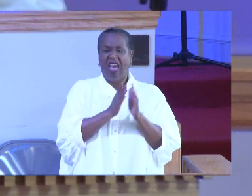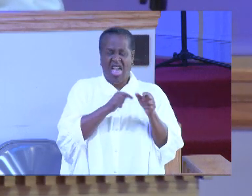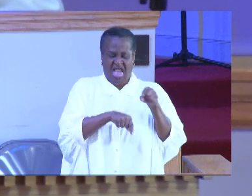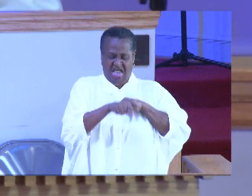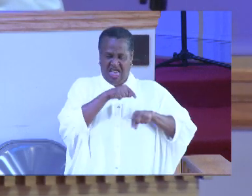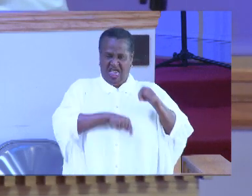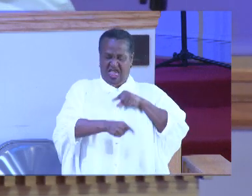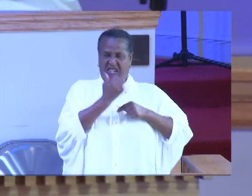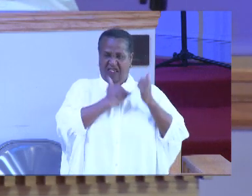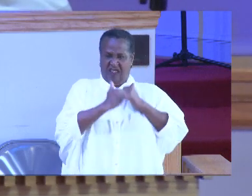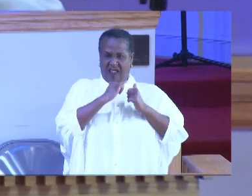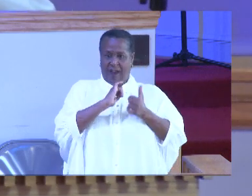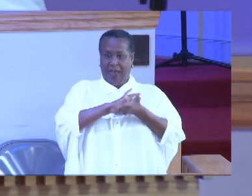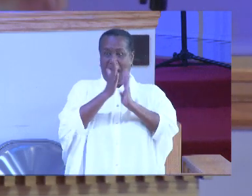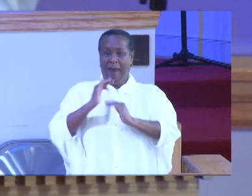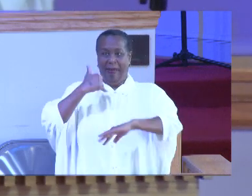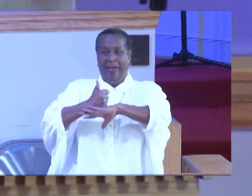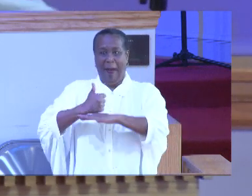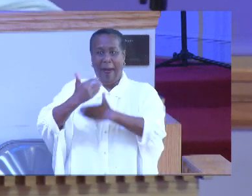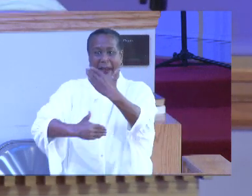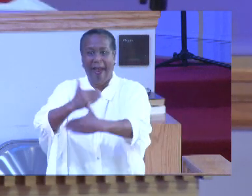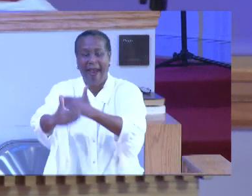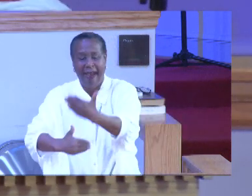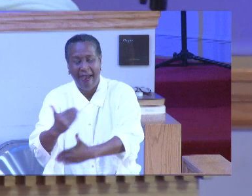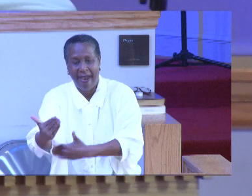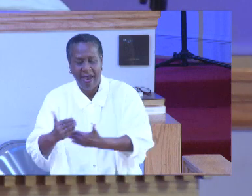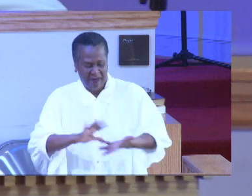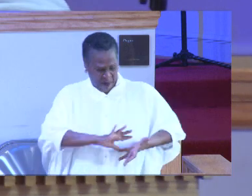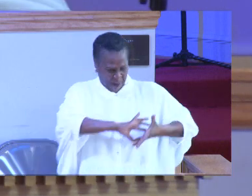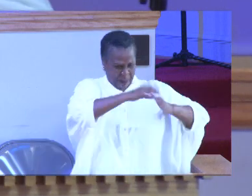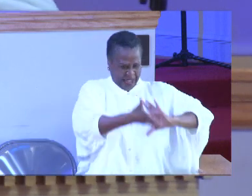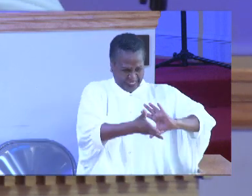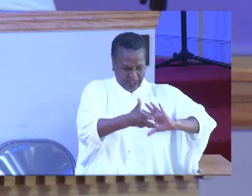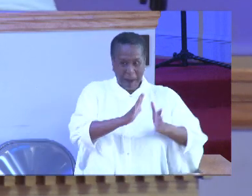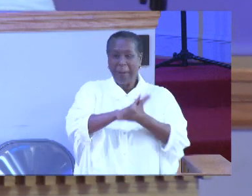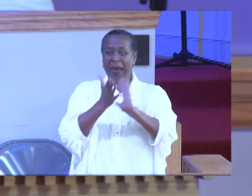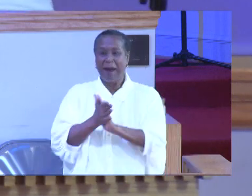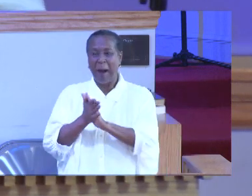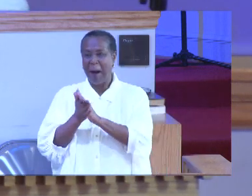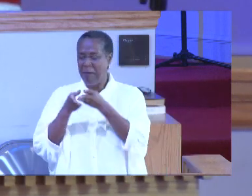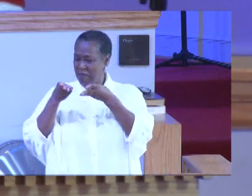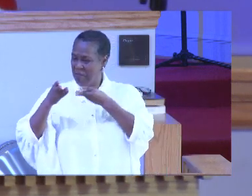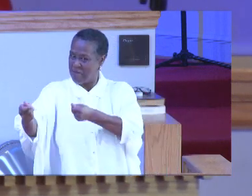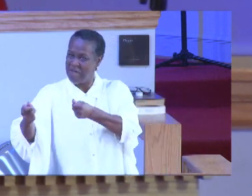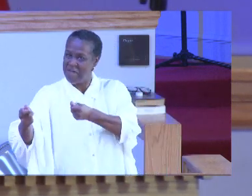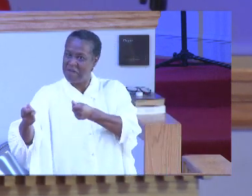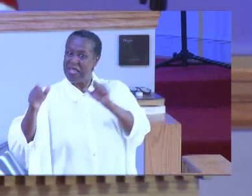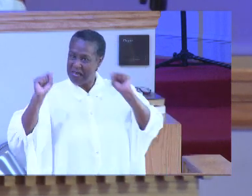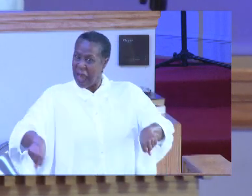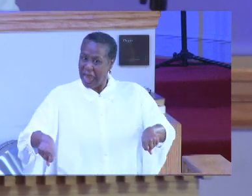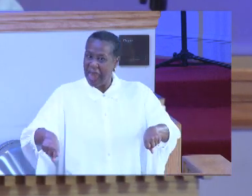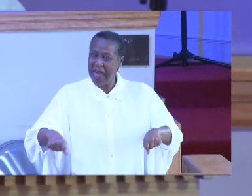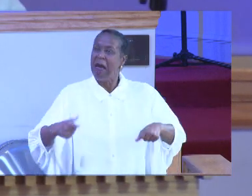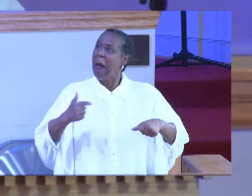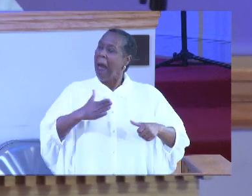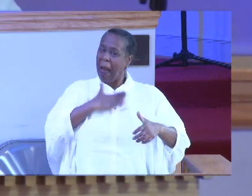can become setups, and mess ups can become masterpieces. I'm glad that